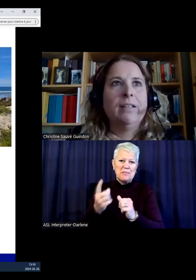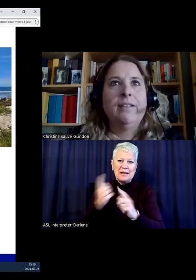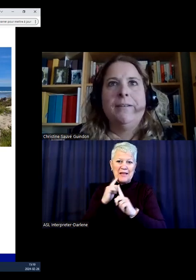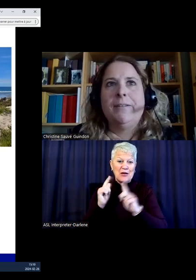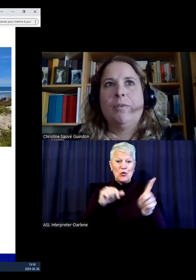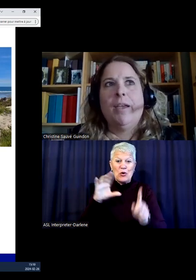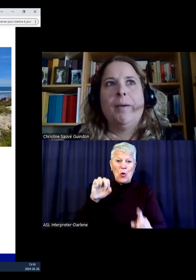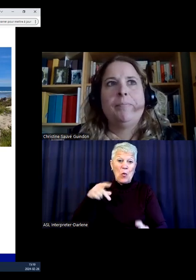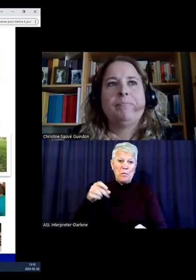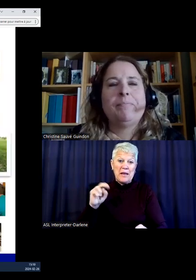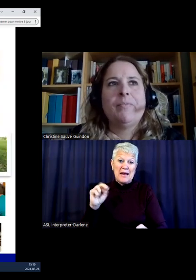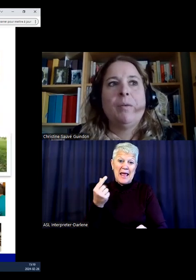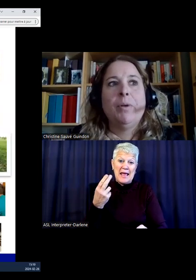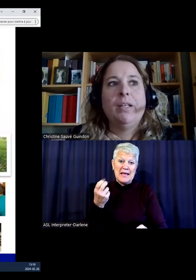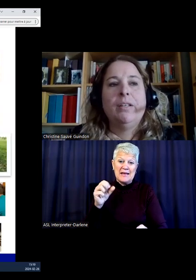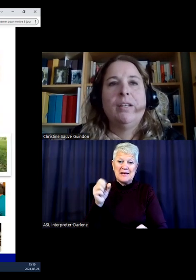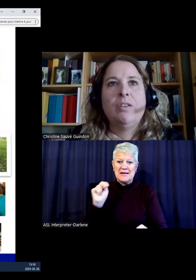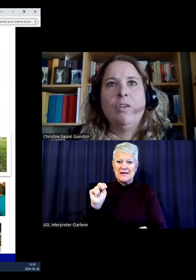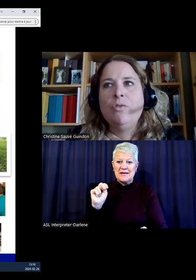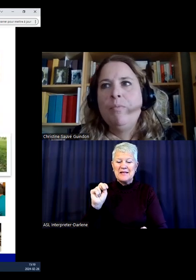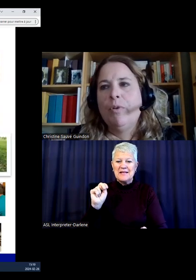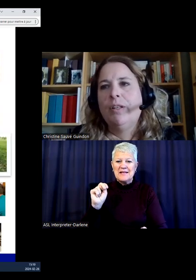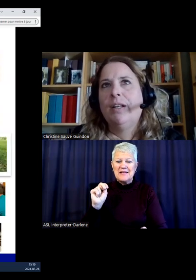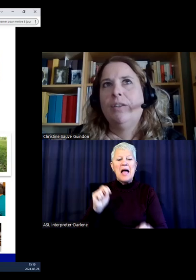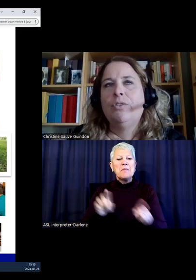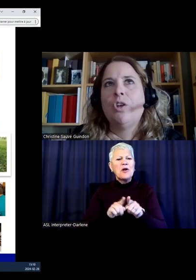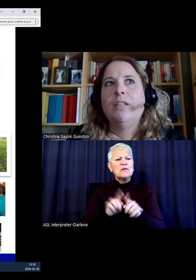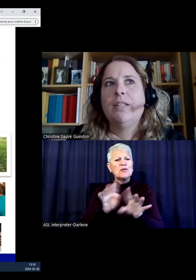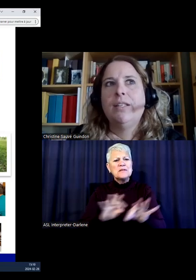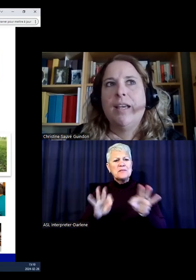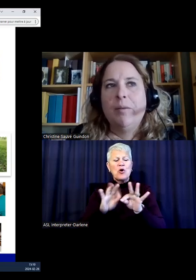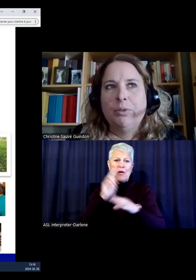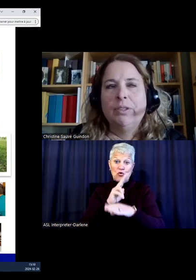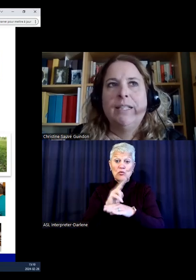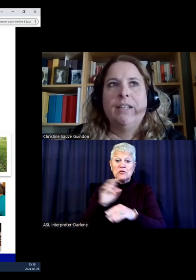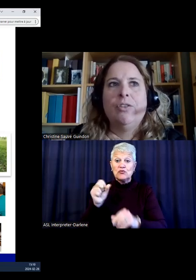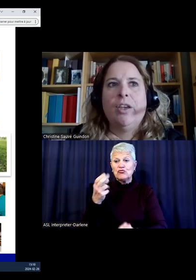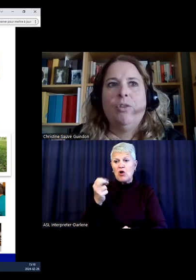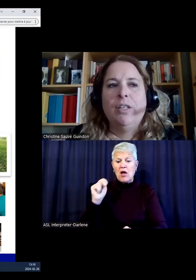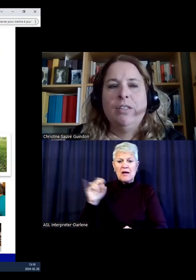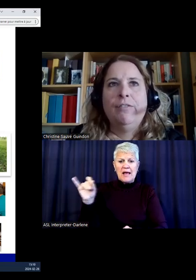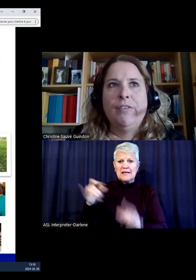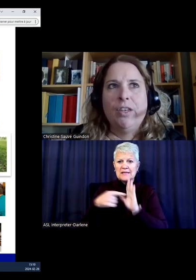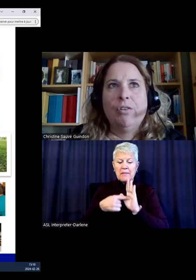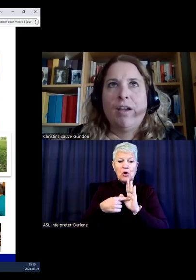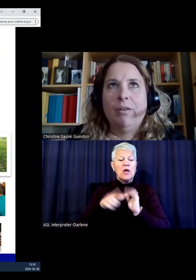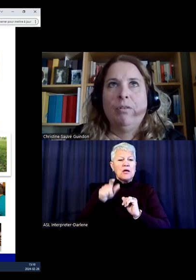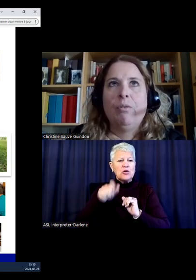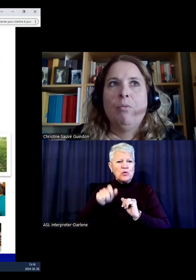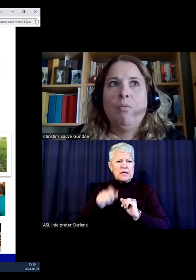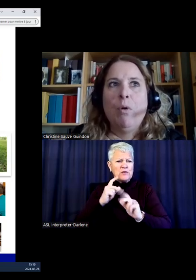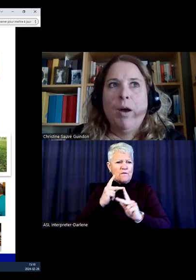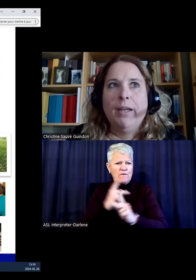Copenhagen. So yeah, but it's also important, and I'll use Sean as an example, that you need to figure